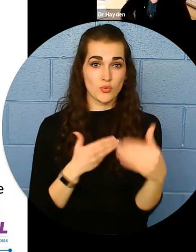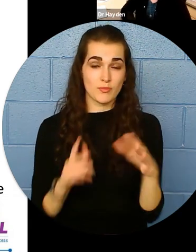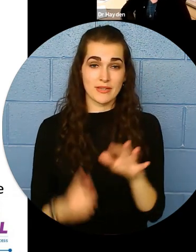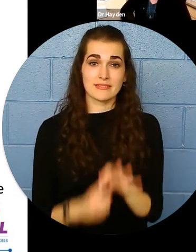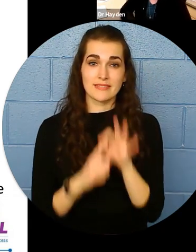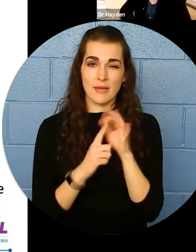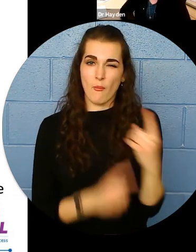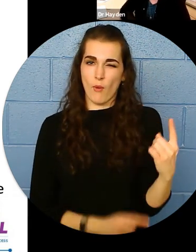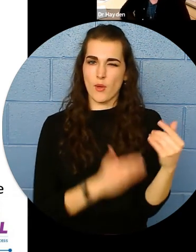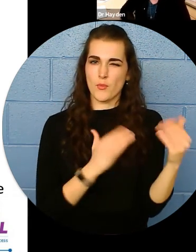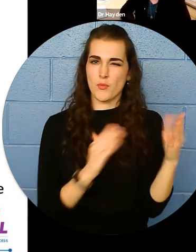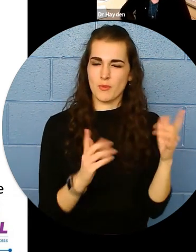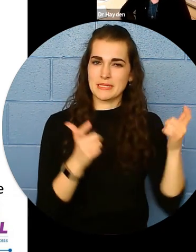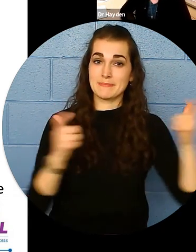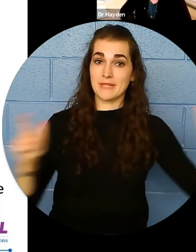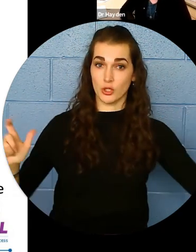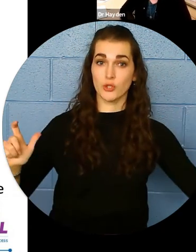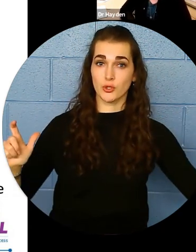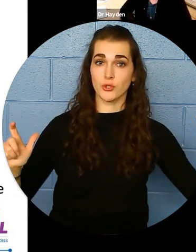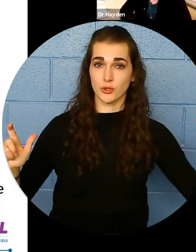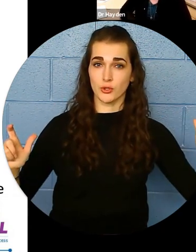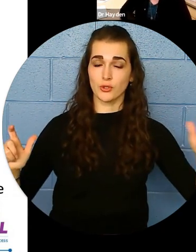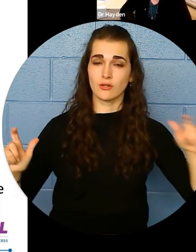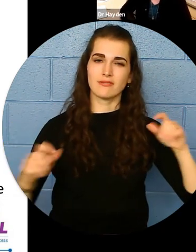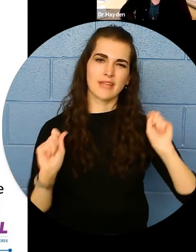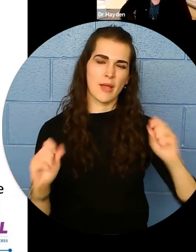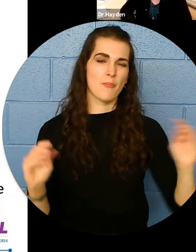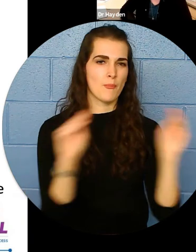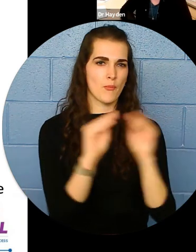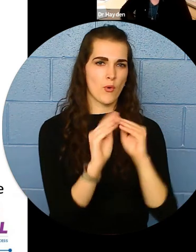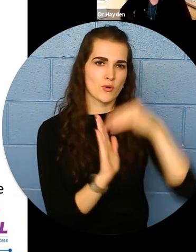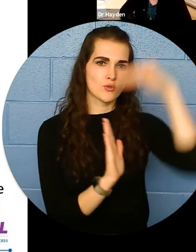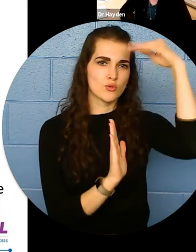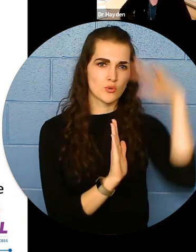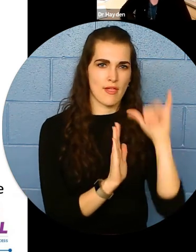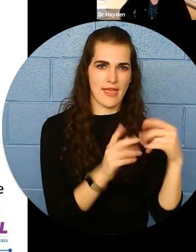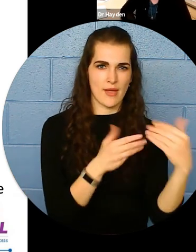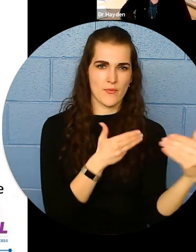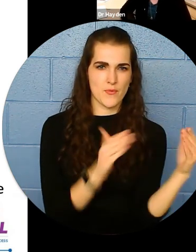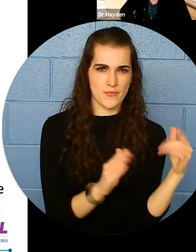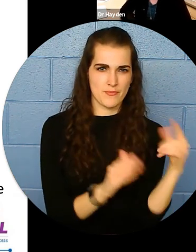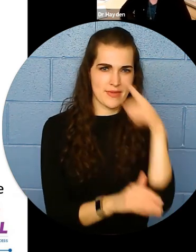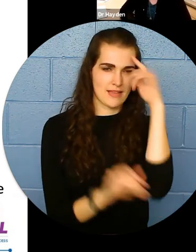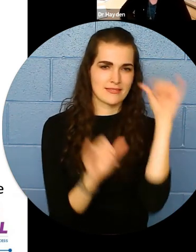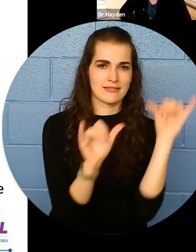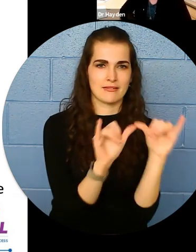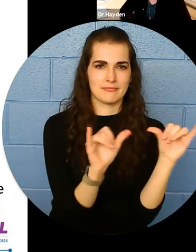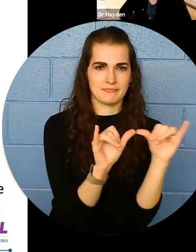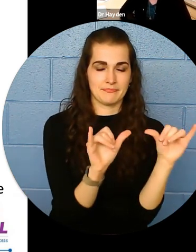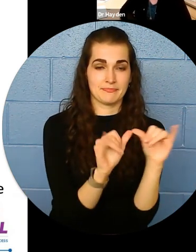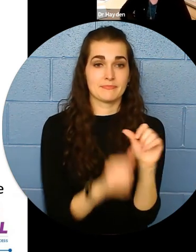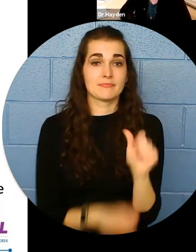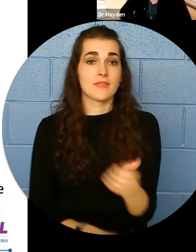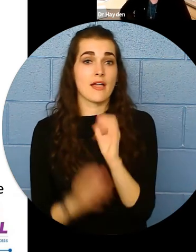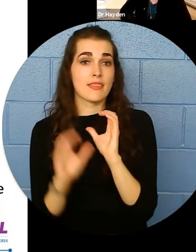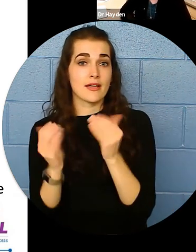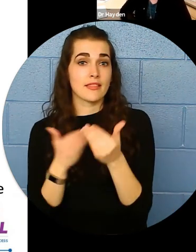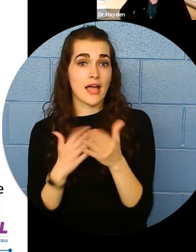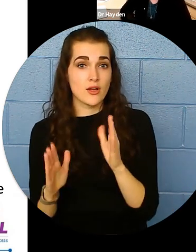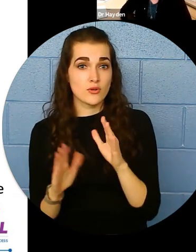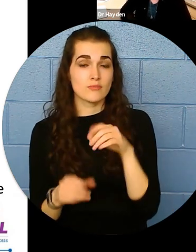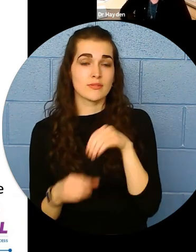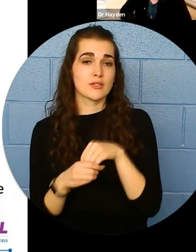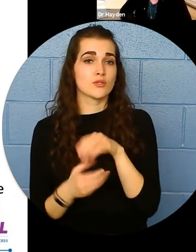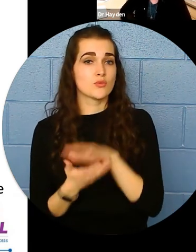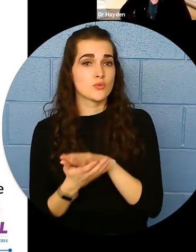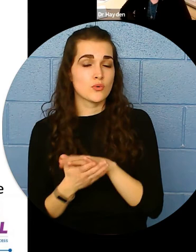exception of one class, which is larger and has a larger capacity. Again, the classrooms and other areas of the school and